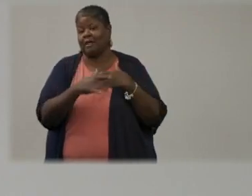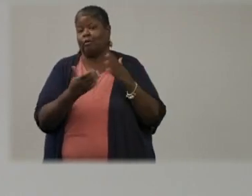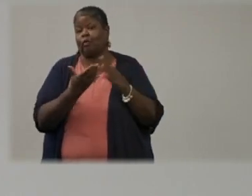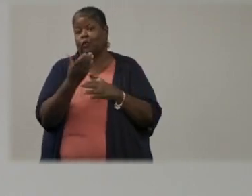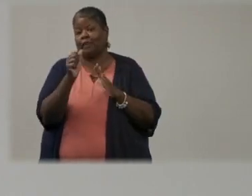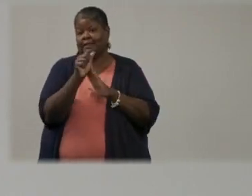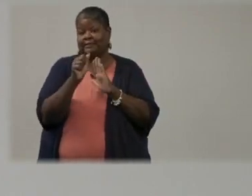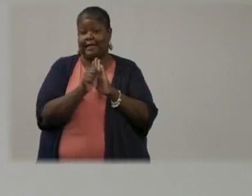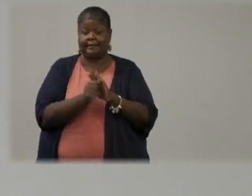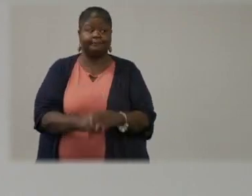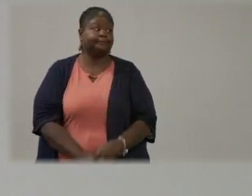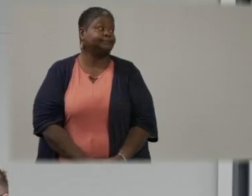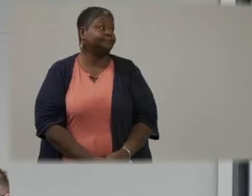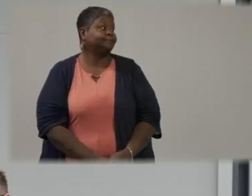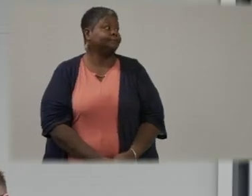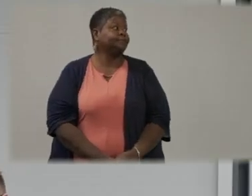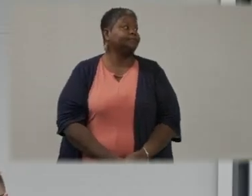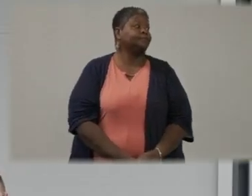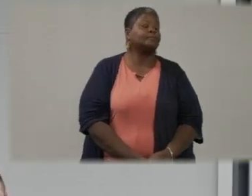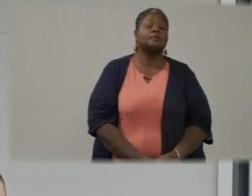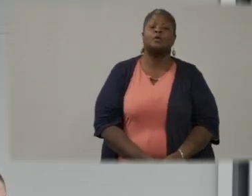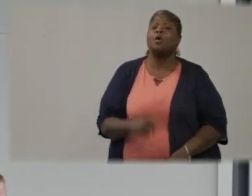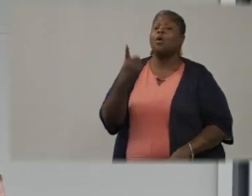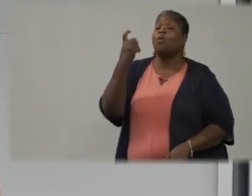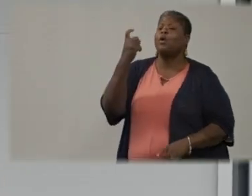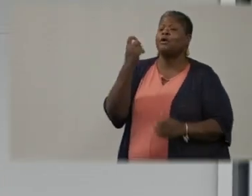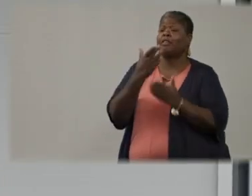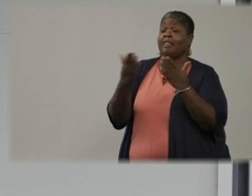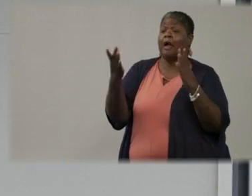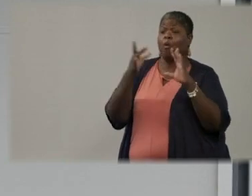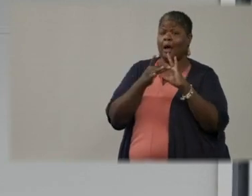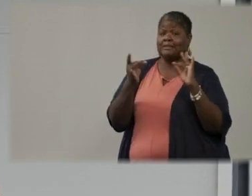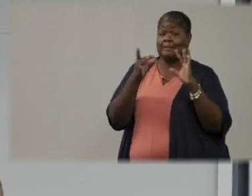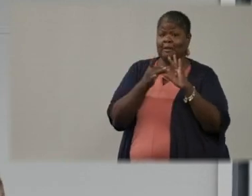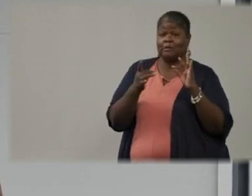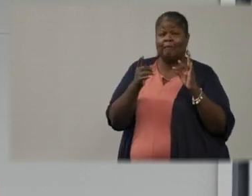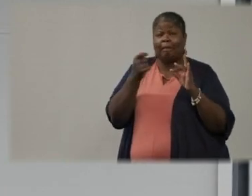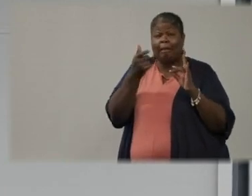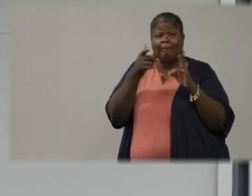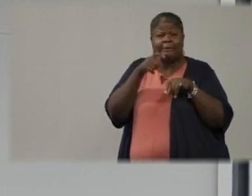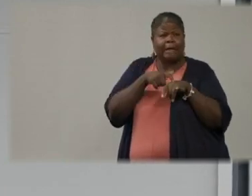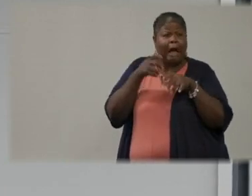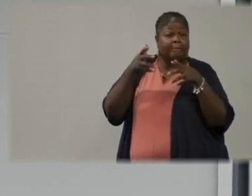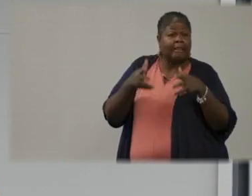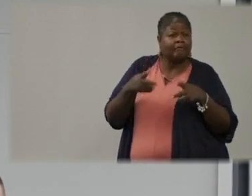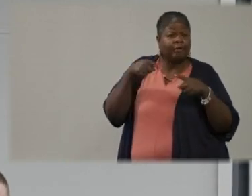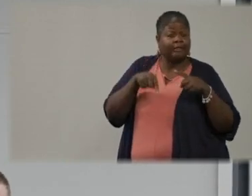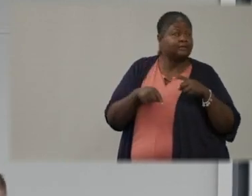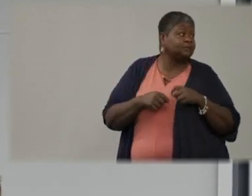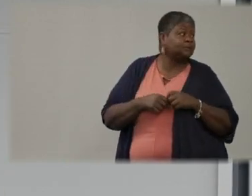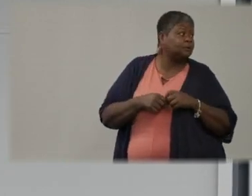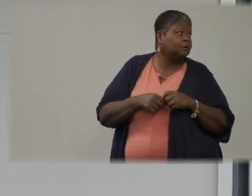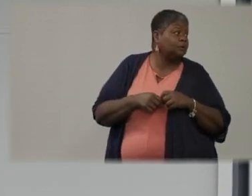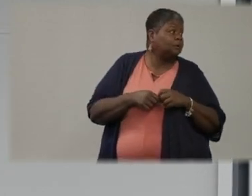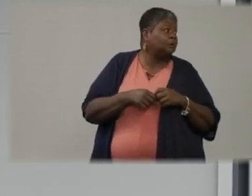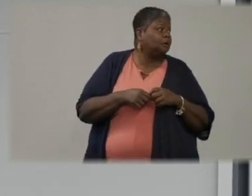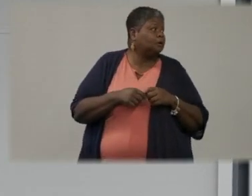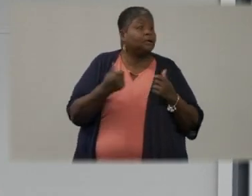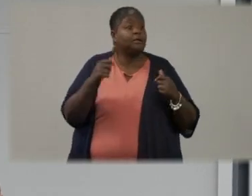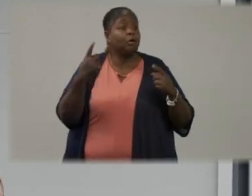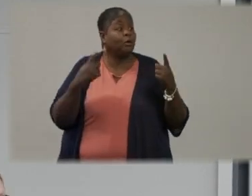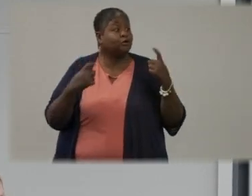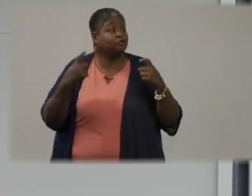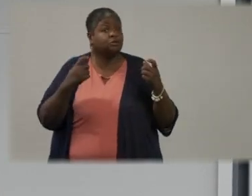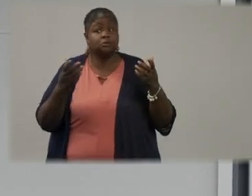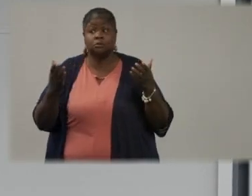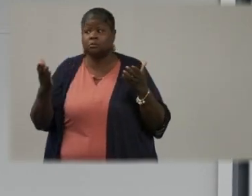state. One other thing I want to mention, because we got a little bit of time here. Were there any other questions? Oh,